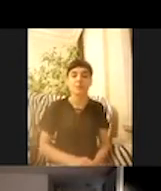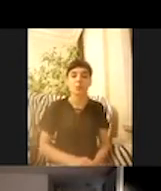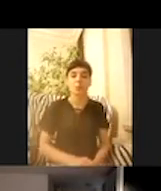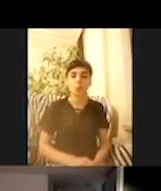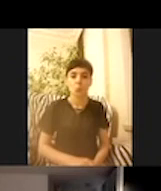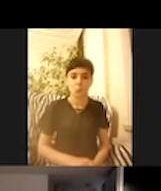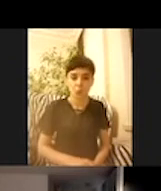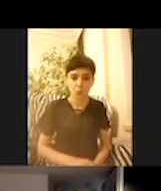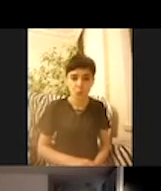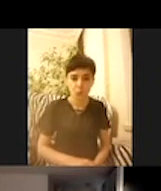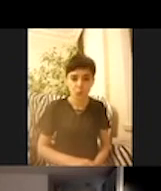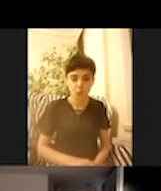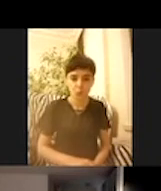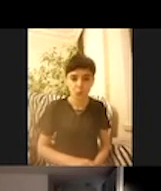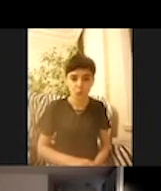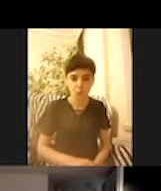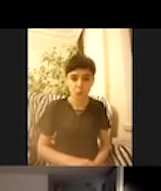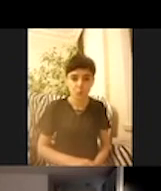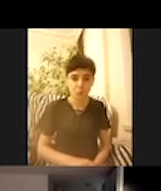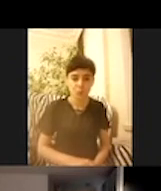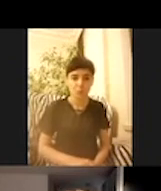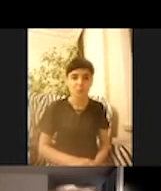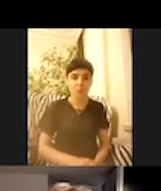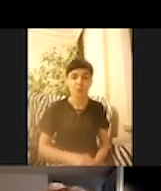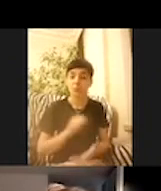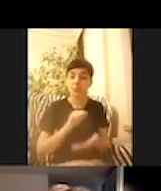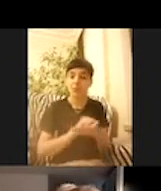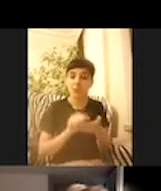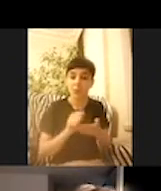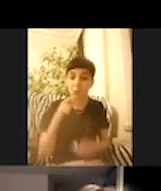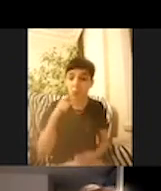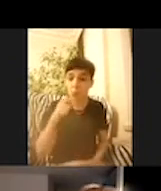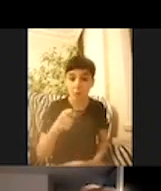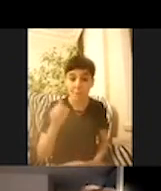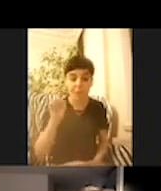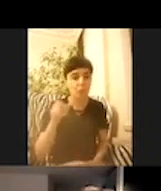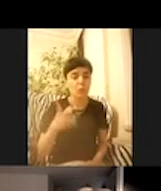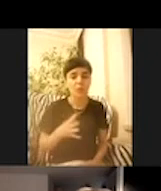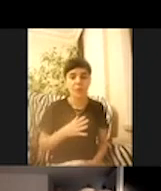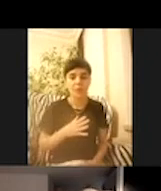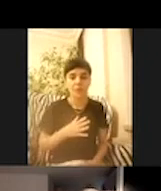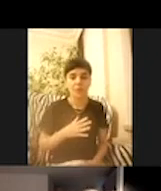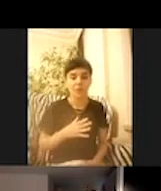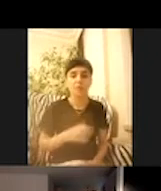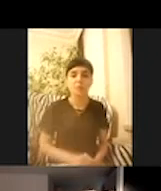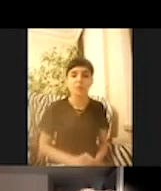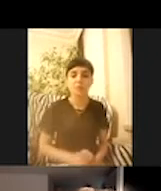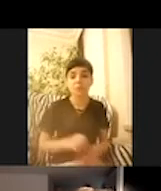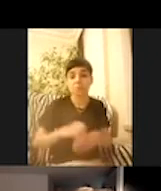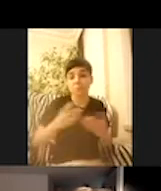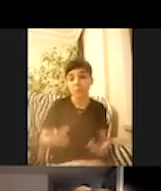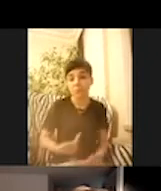it's finally possible? And of course, really celebrating this idea of marriage, gay marriage, as an